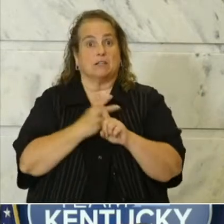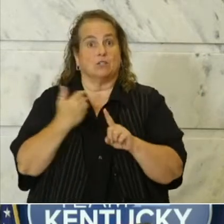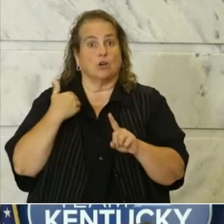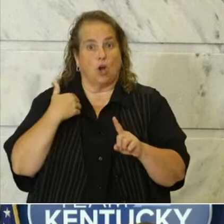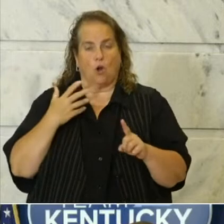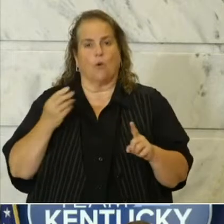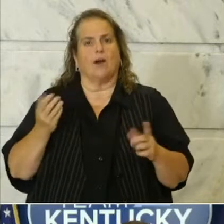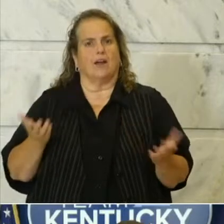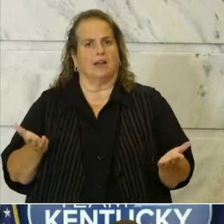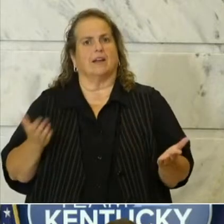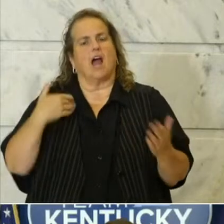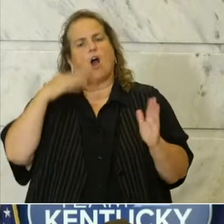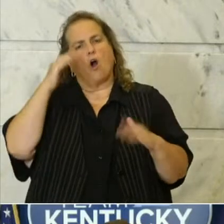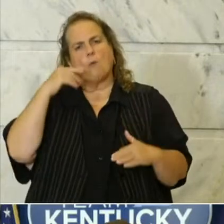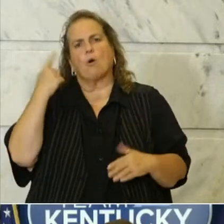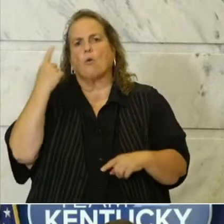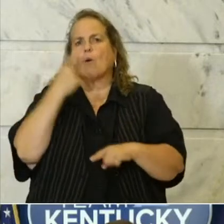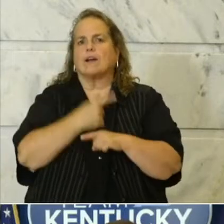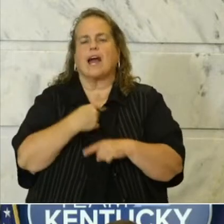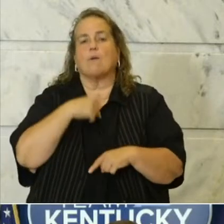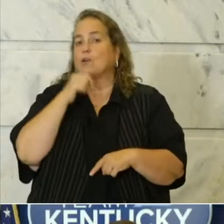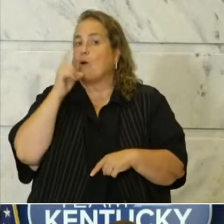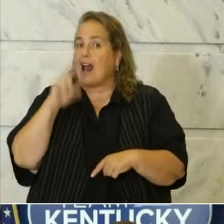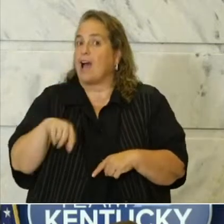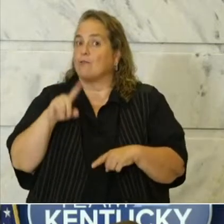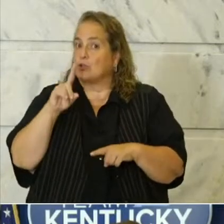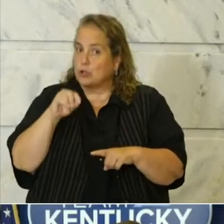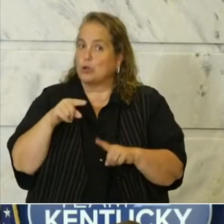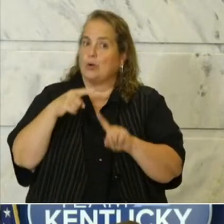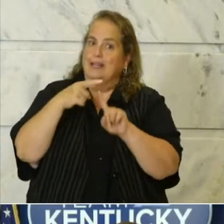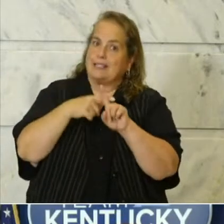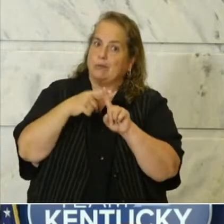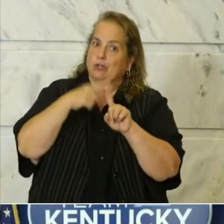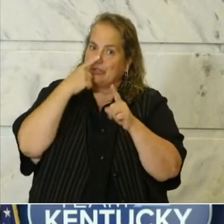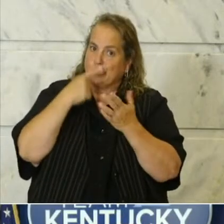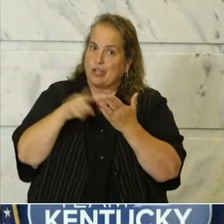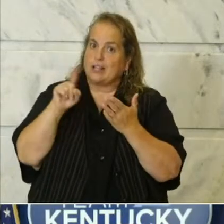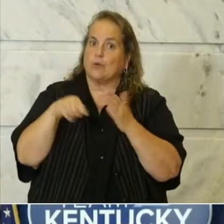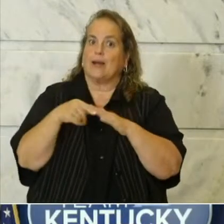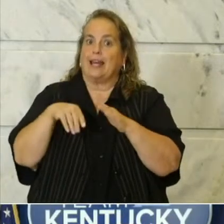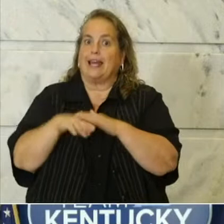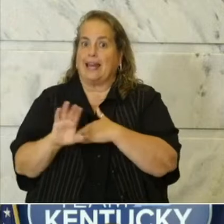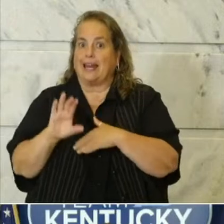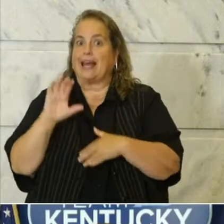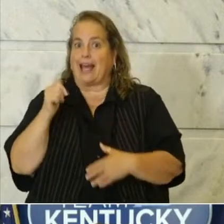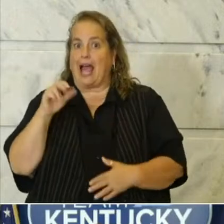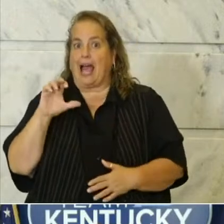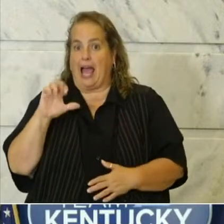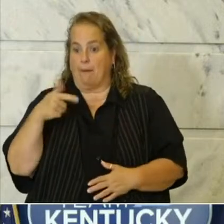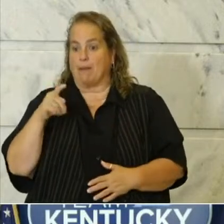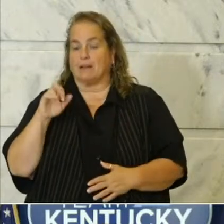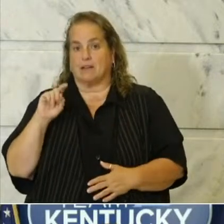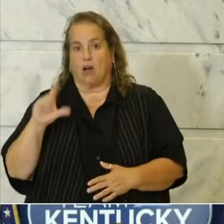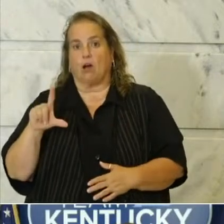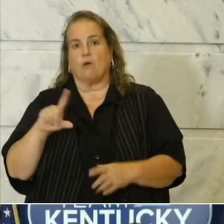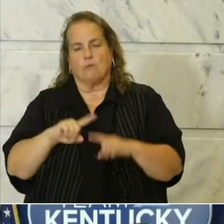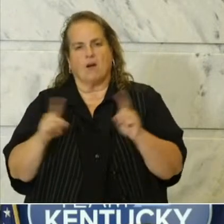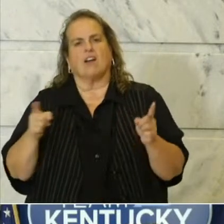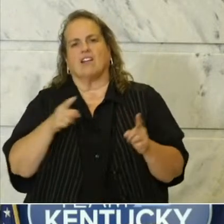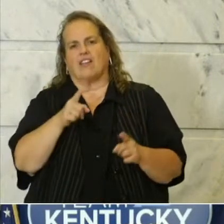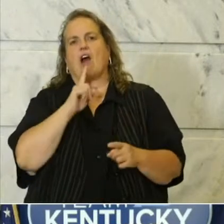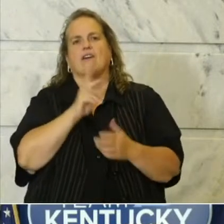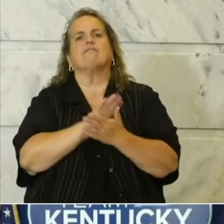while I hope there's one day where we don't have to do temperature checks coming into the Capitol, we're going to miss them. They gave me a really nice card today, help lift